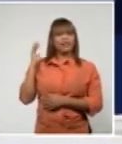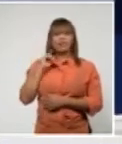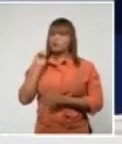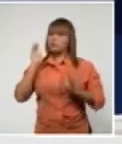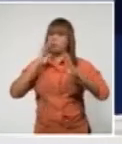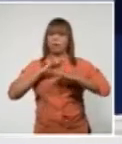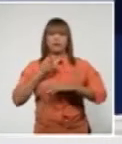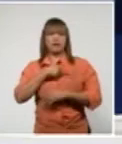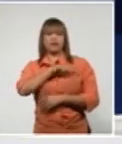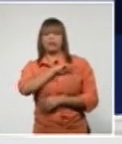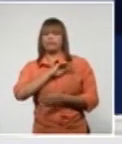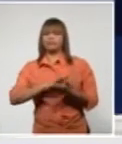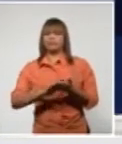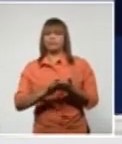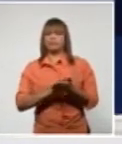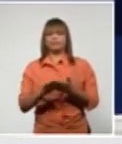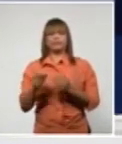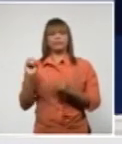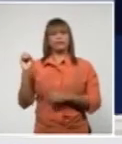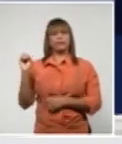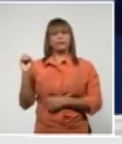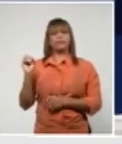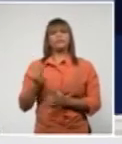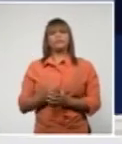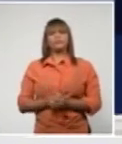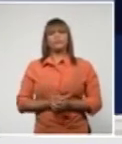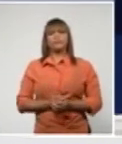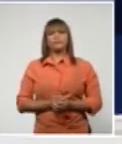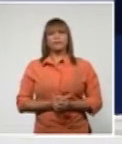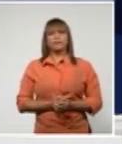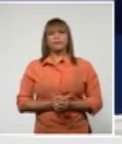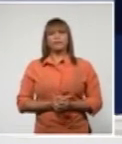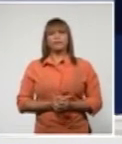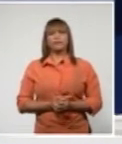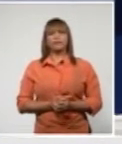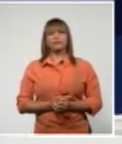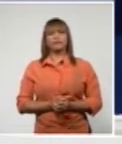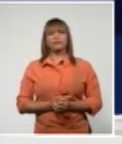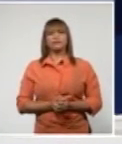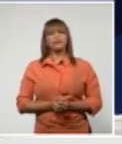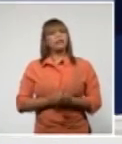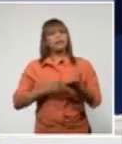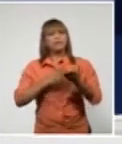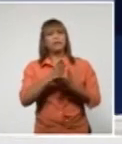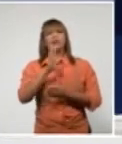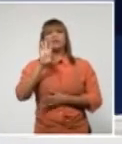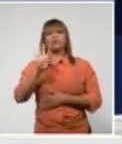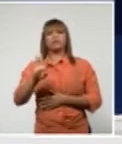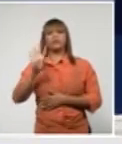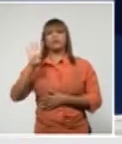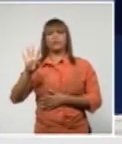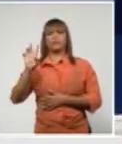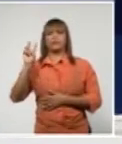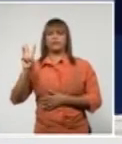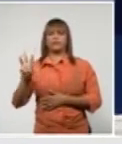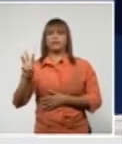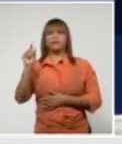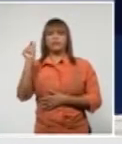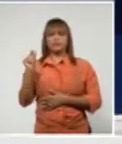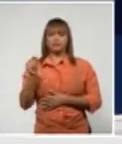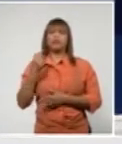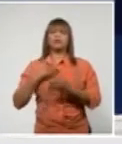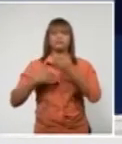age of 20. In fact, all of these cases are under 18 years of age, for a total